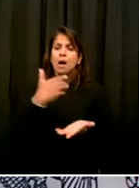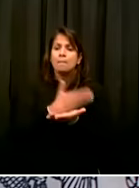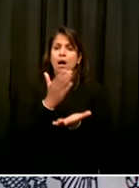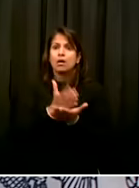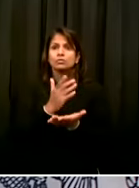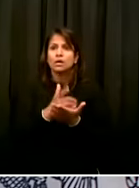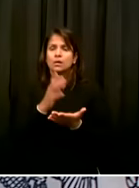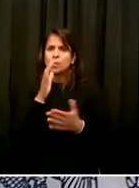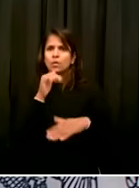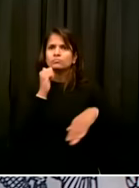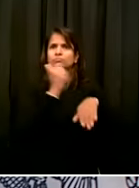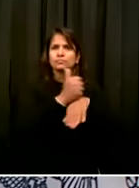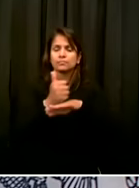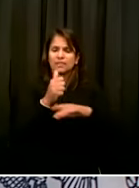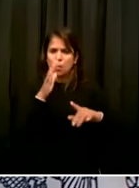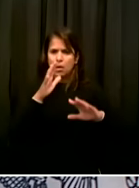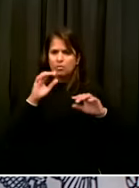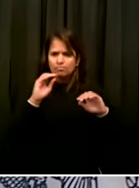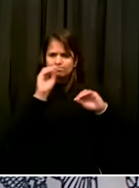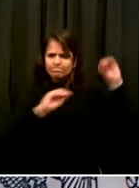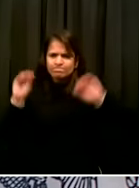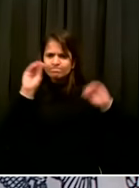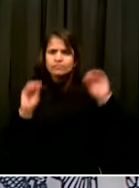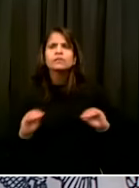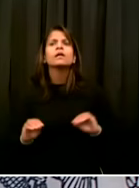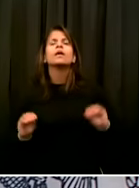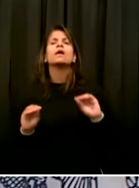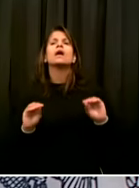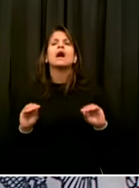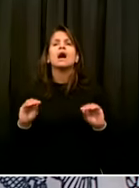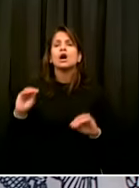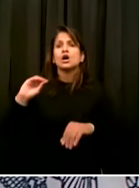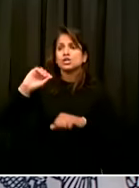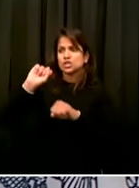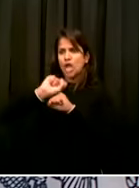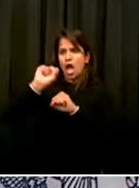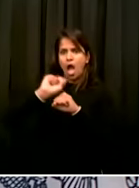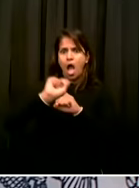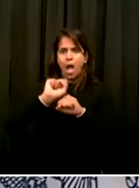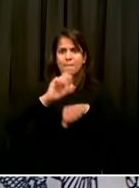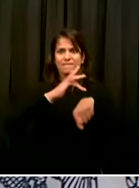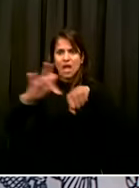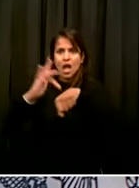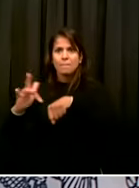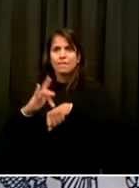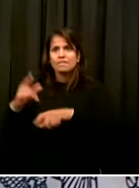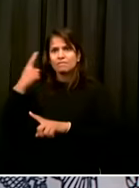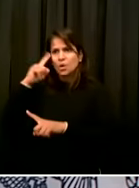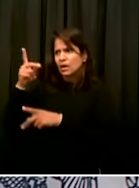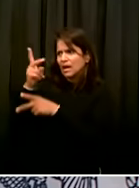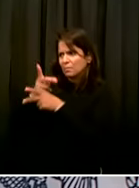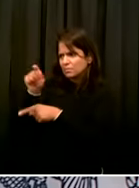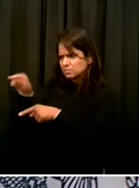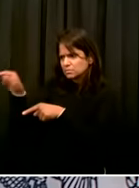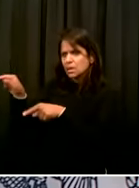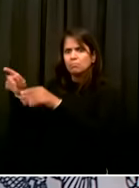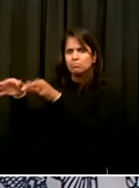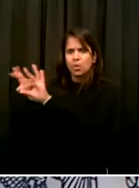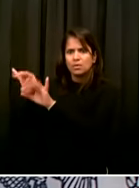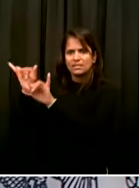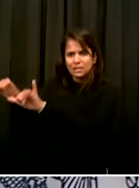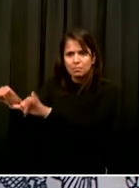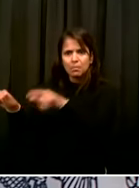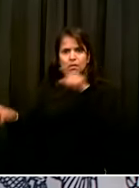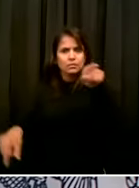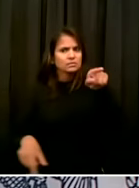layoffs, up to now, the challenge has been to keep the budget balanced while providing for the four things that we keep talking